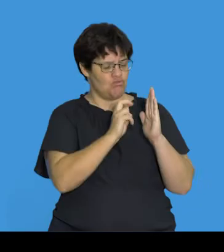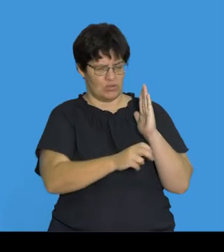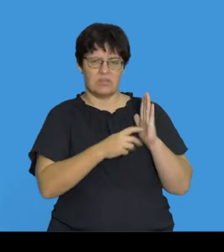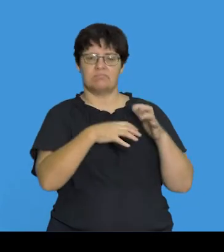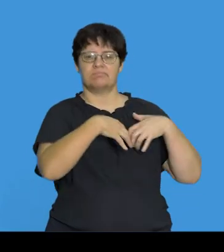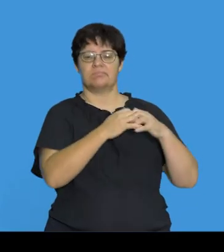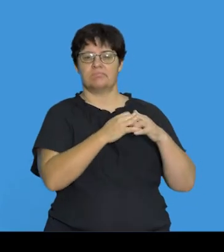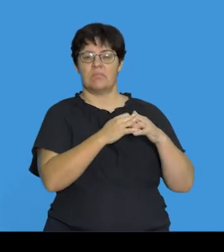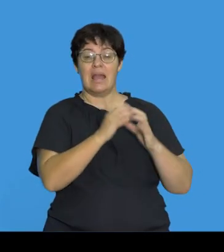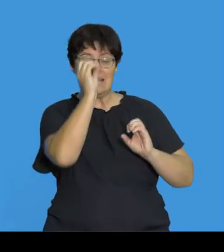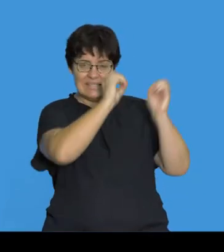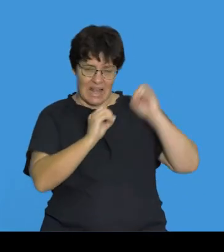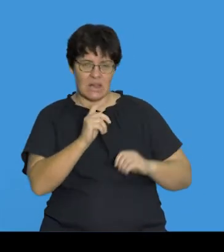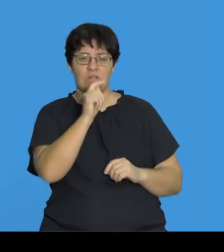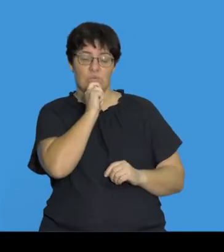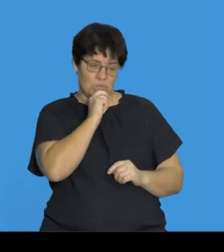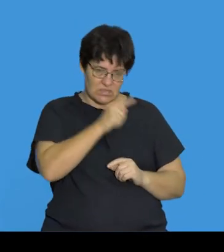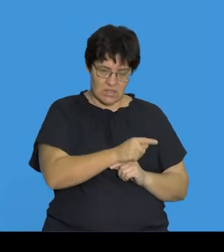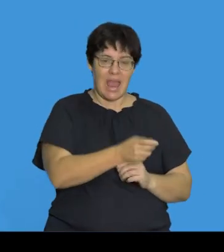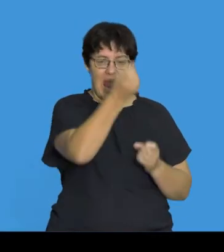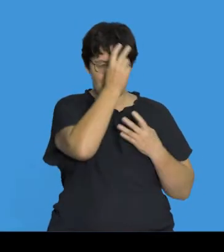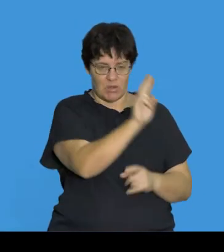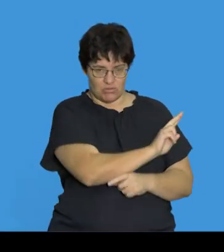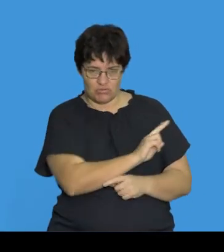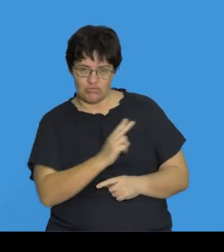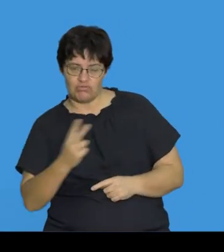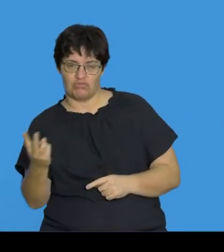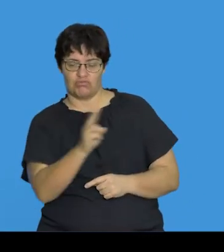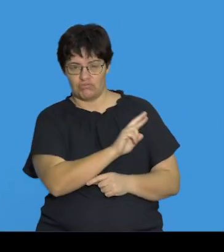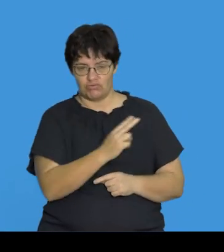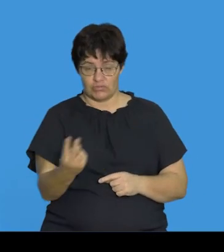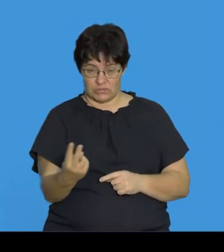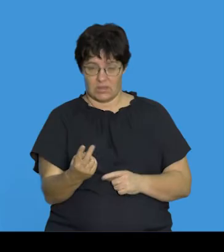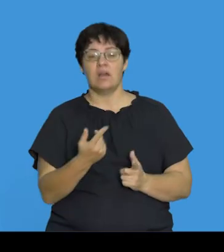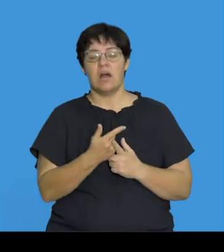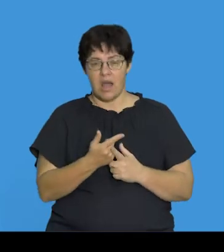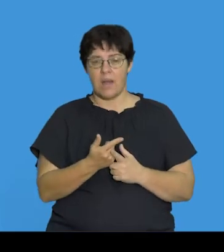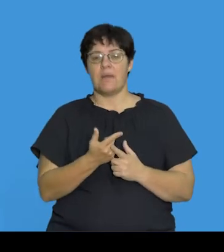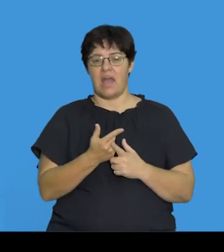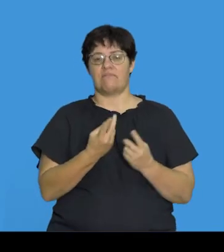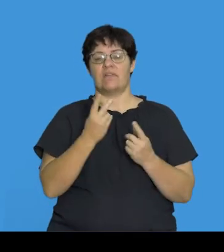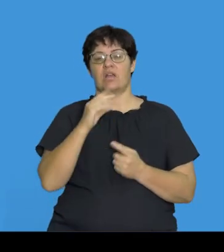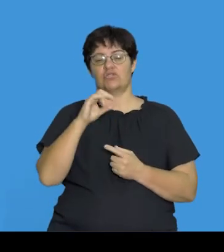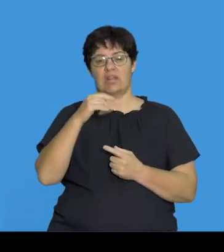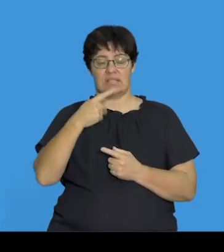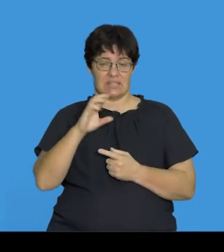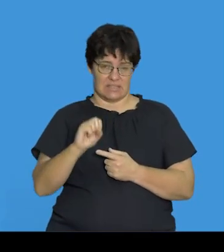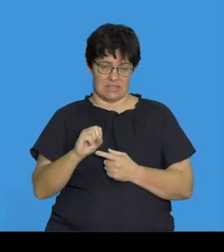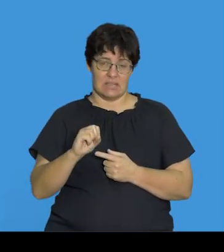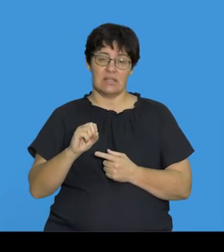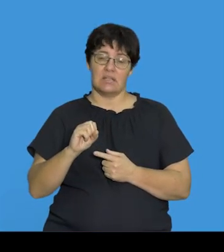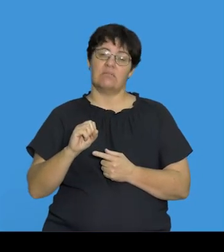by cells to translate information which are encoded in genetic material, which is DNA or